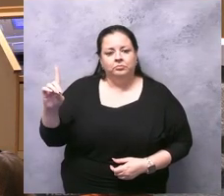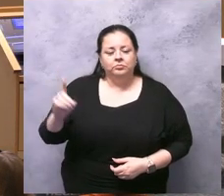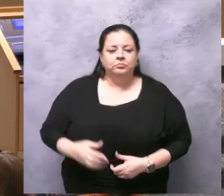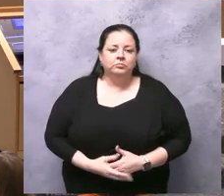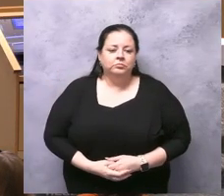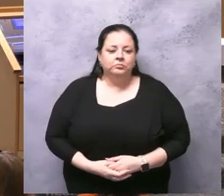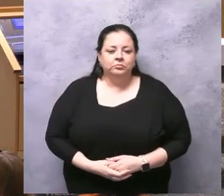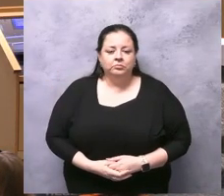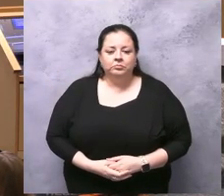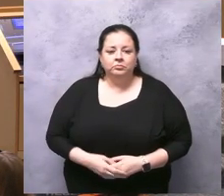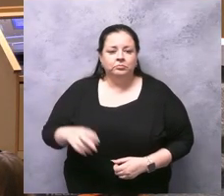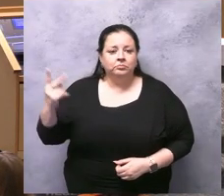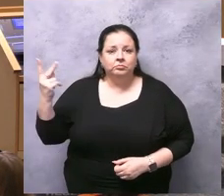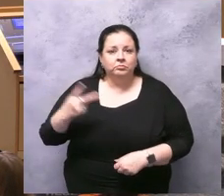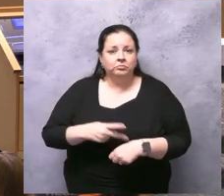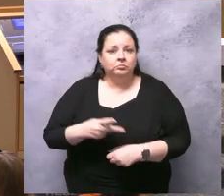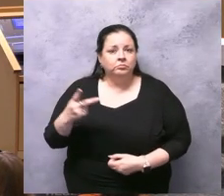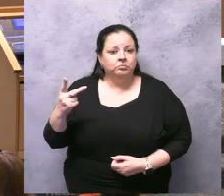Paula Arnold,